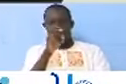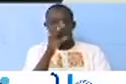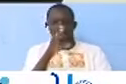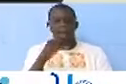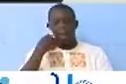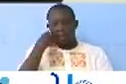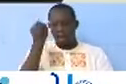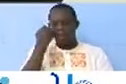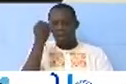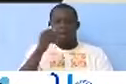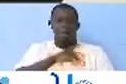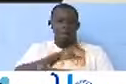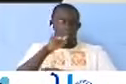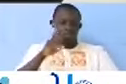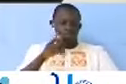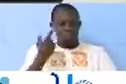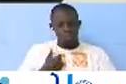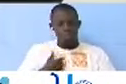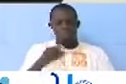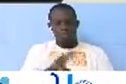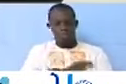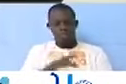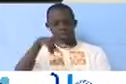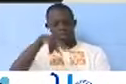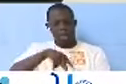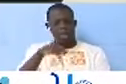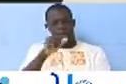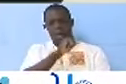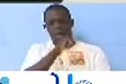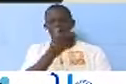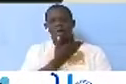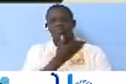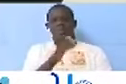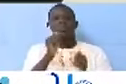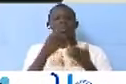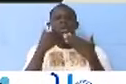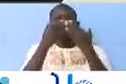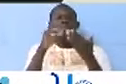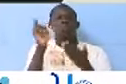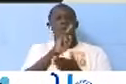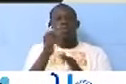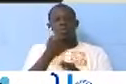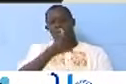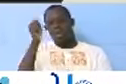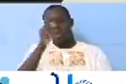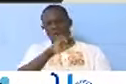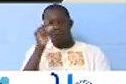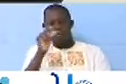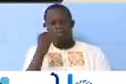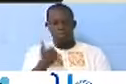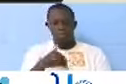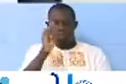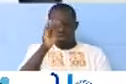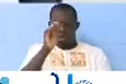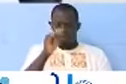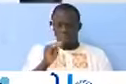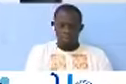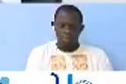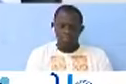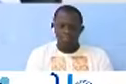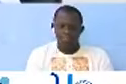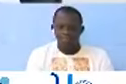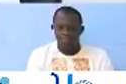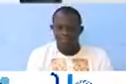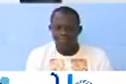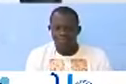you tell us what other name they usually refer to? And you go what on the yaji, what on Black Black or Waleba, Walea, we are cool. For yourself, on your